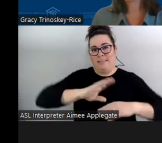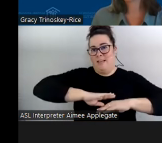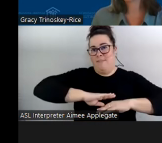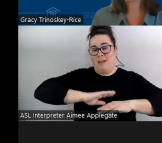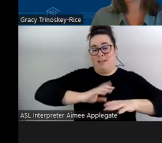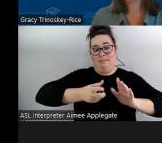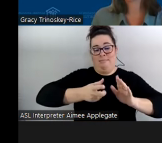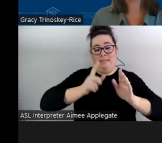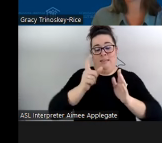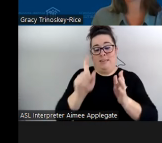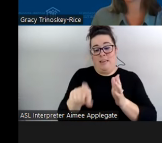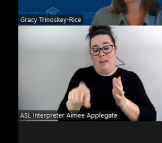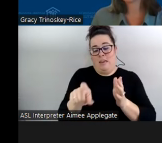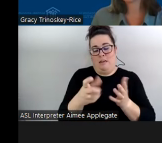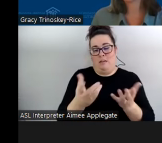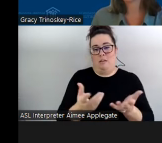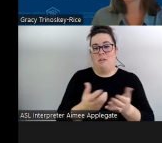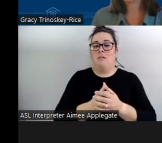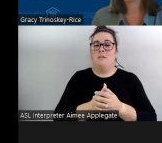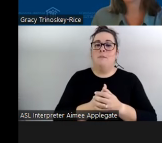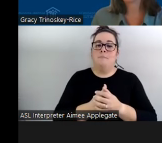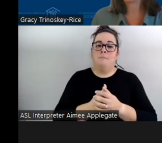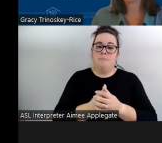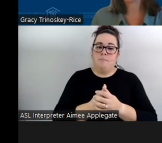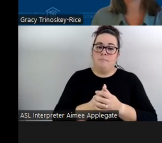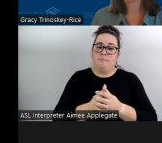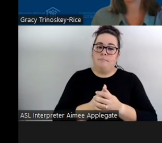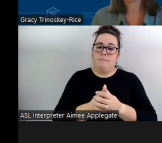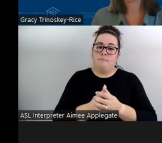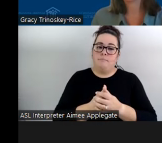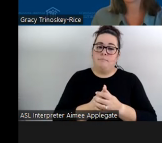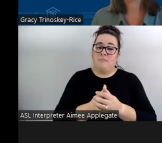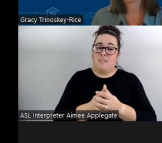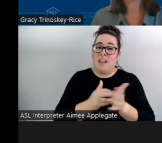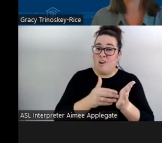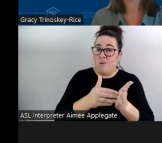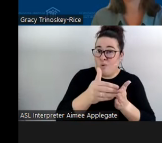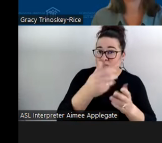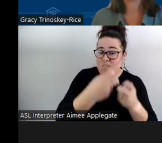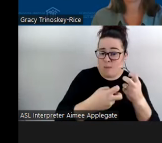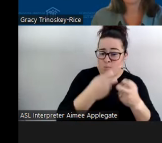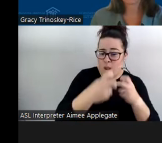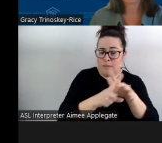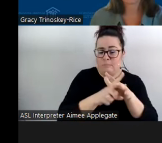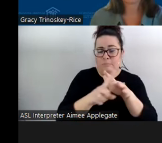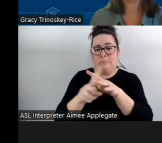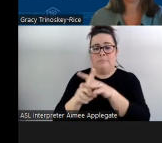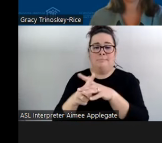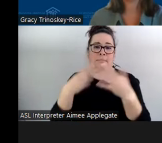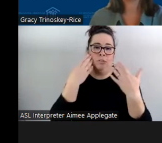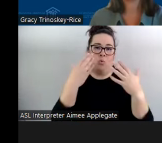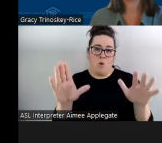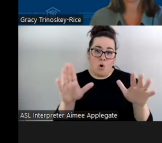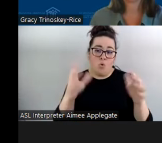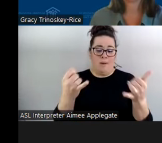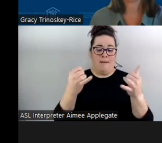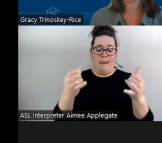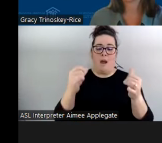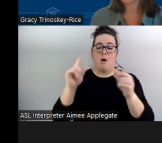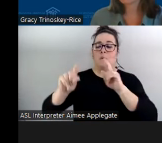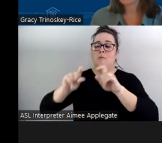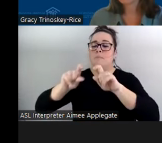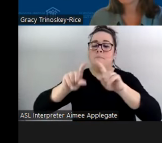not sure the degree to which this problem is occurring across the country. So we actually have a survey in the field right now to